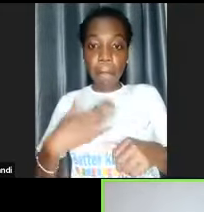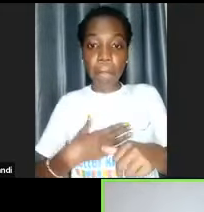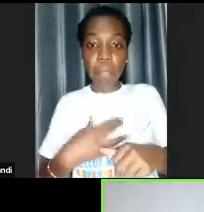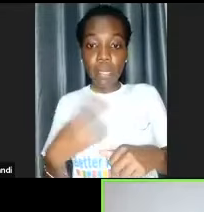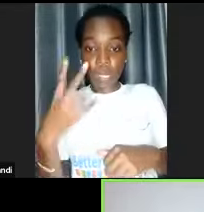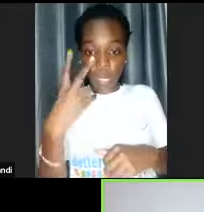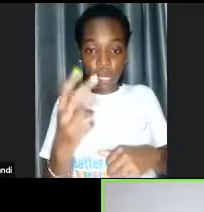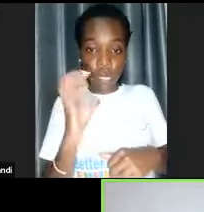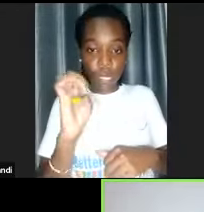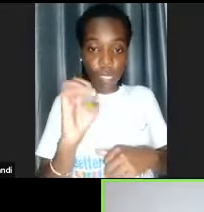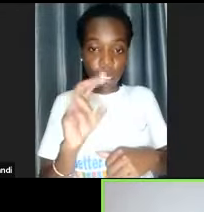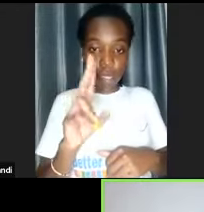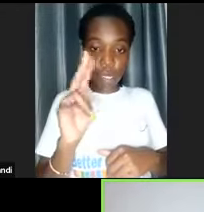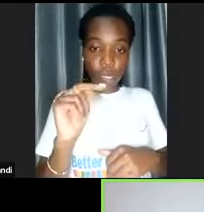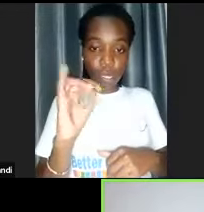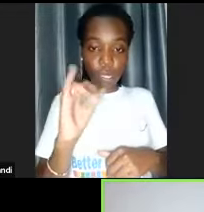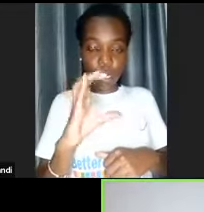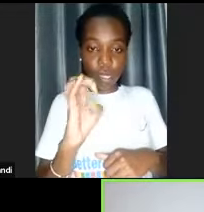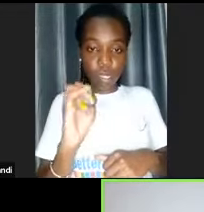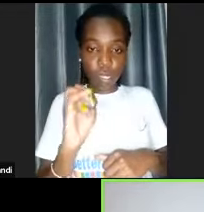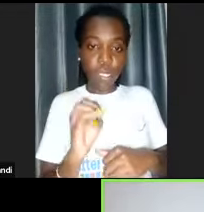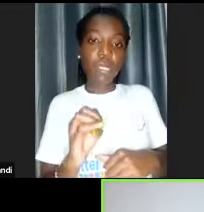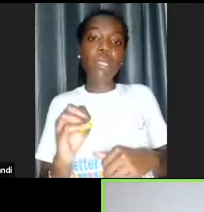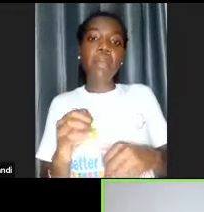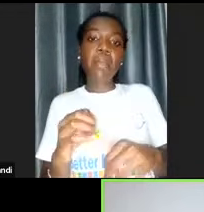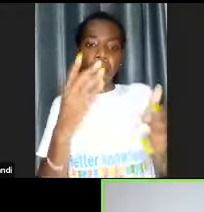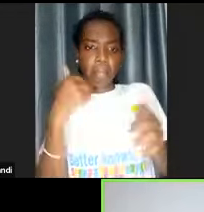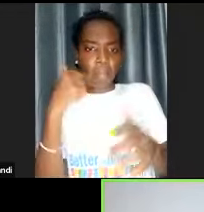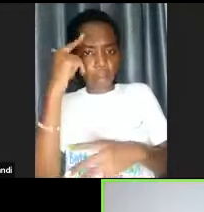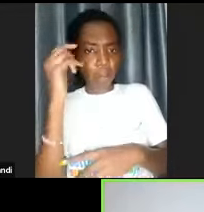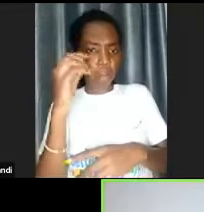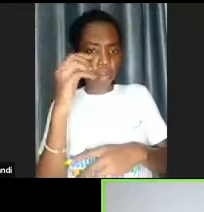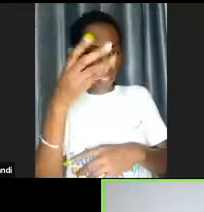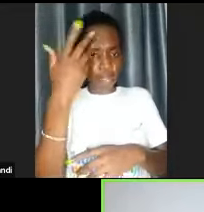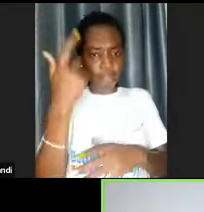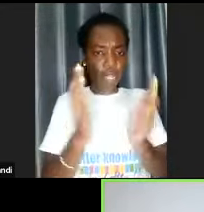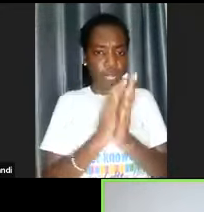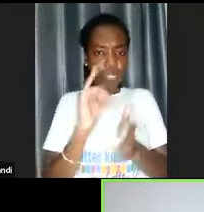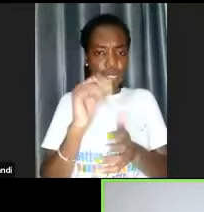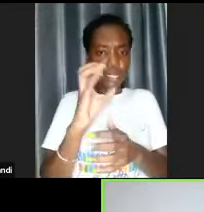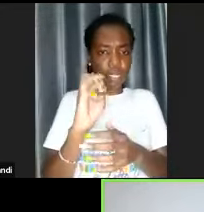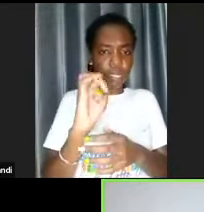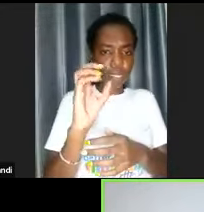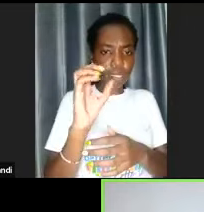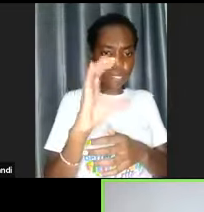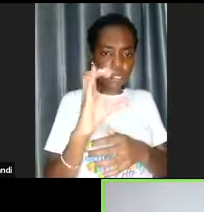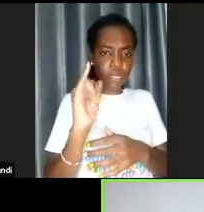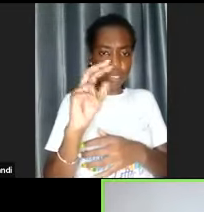posted. I know Kevin and Jacinta will be posting the YouTube channel.